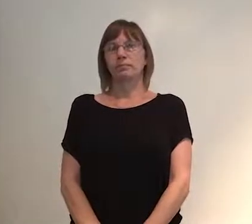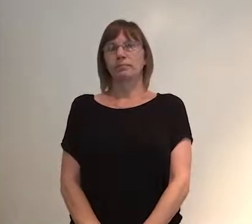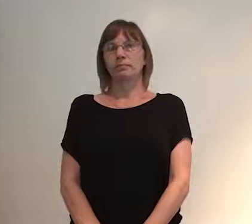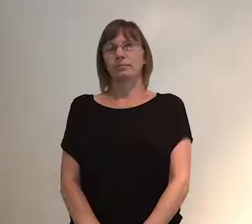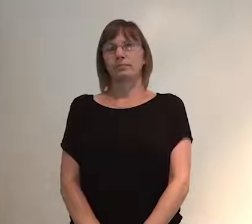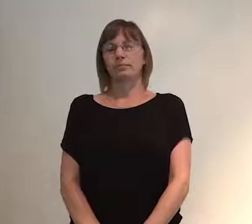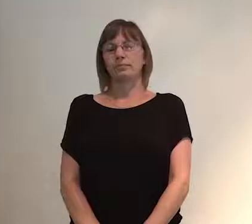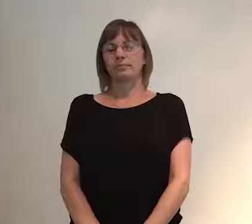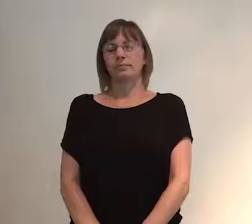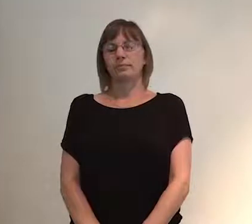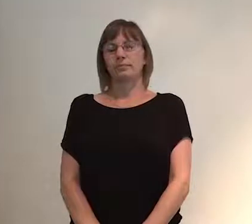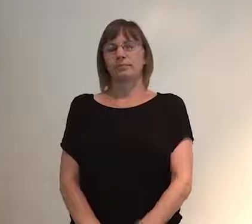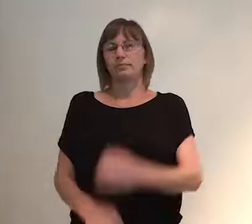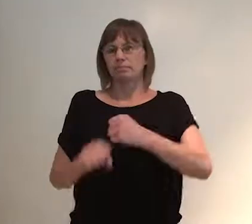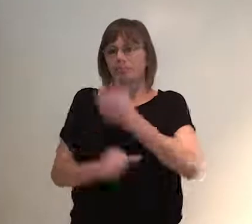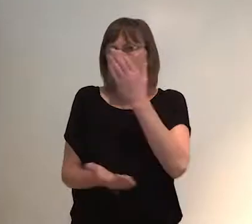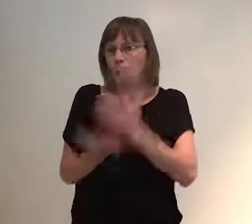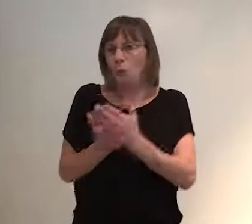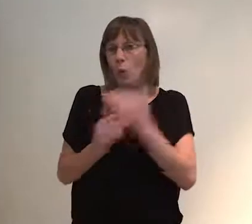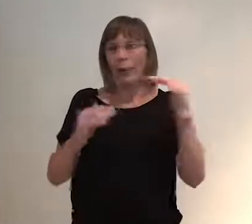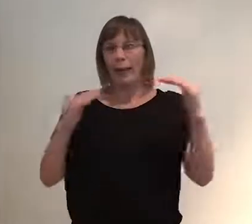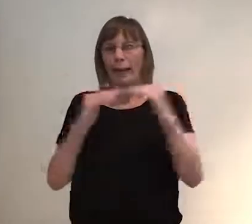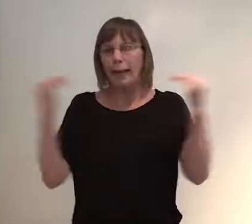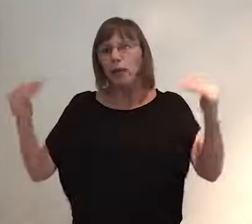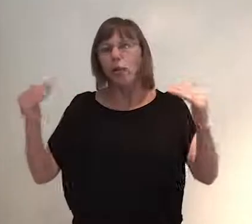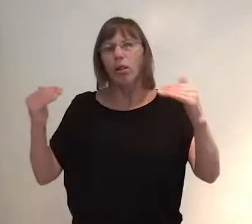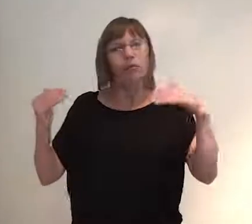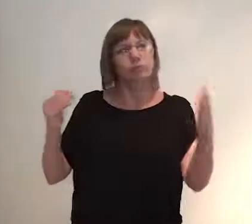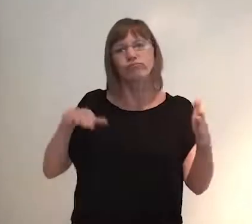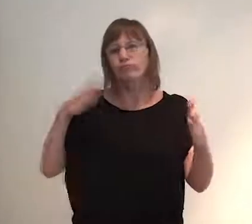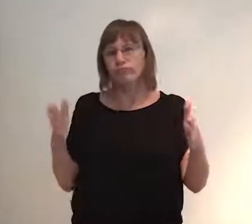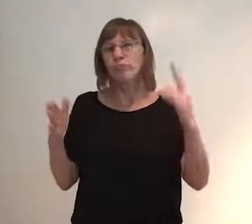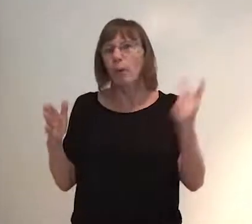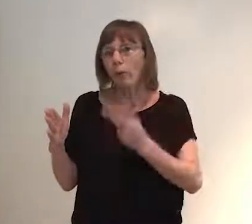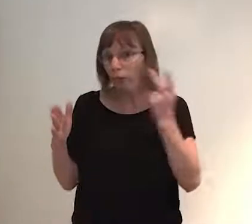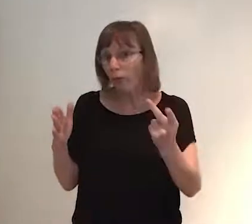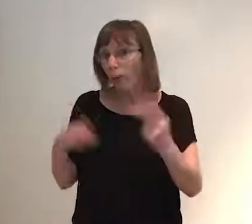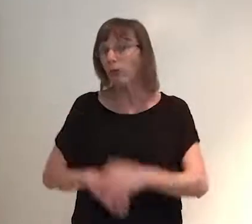making sure that we do equal amount of practice on both sides.